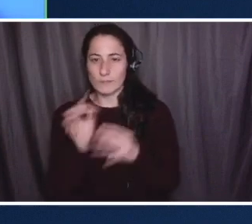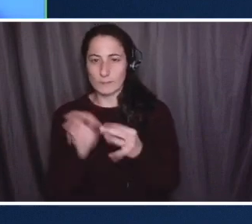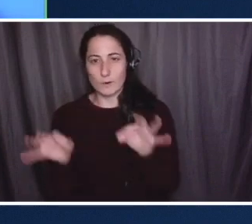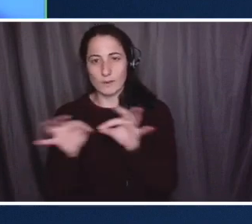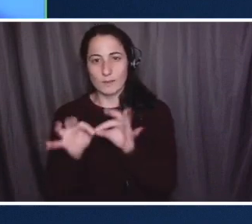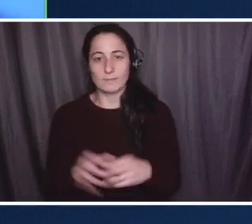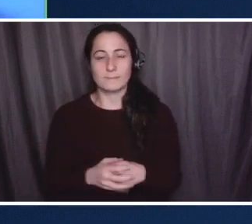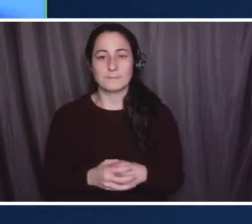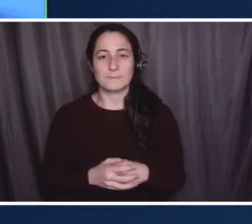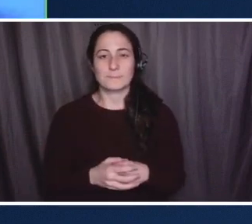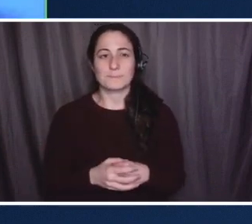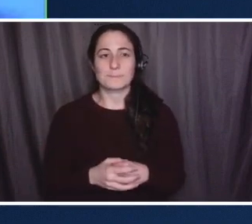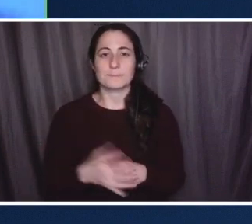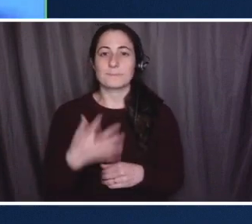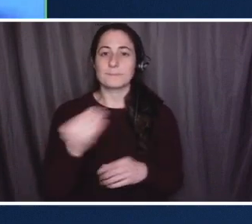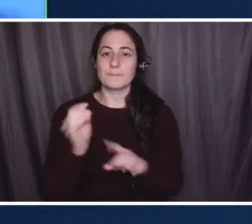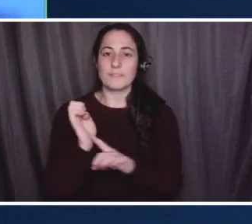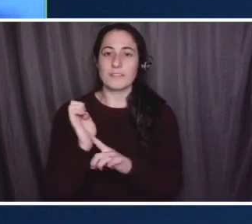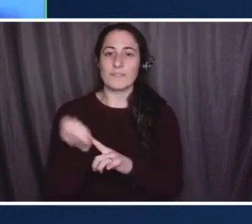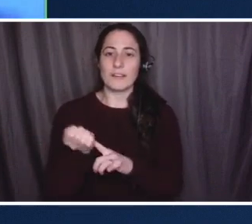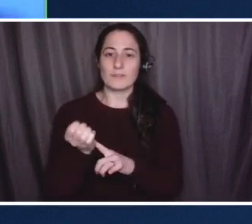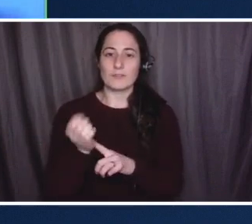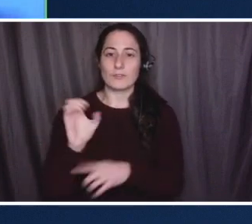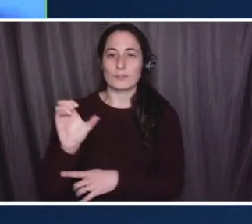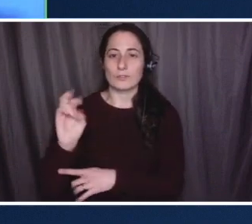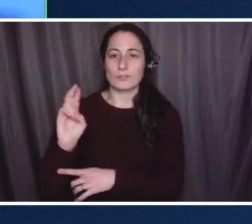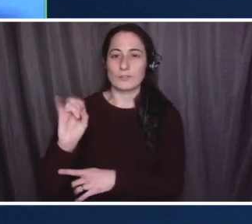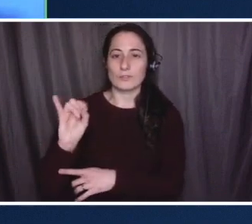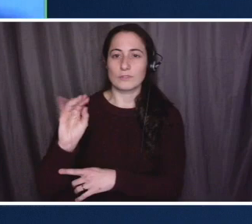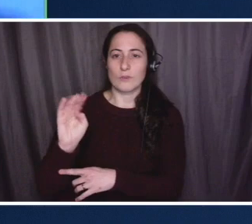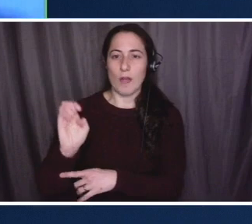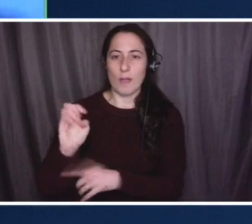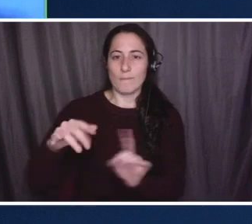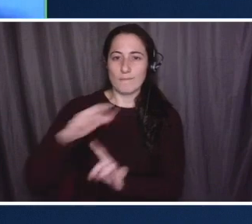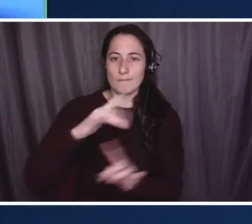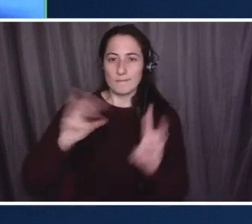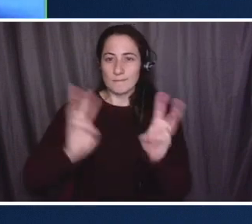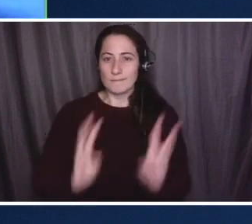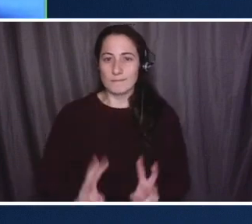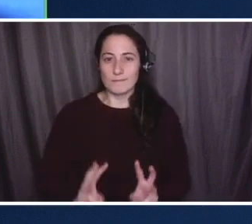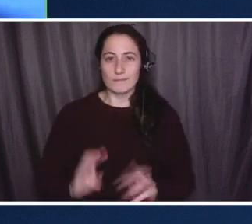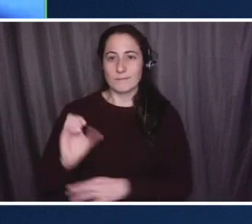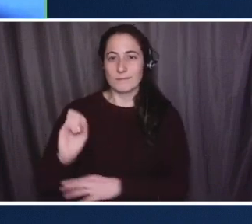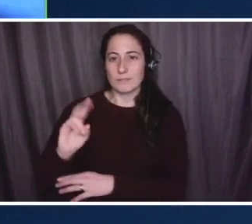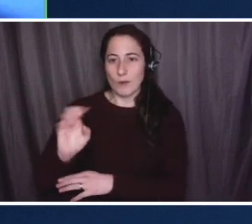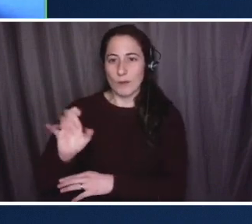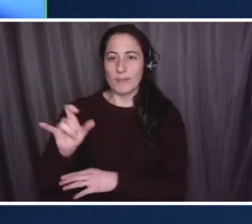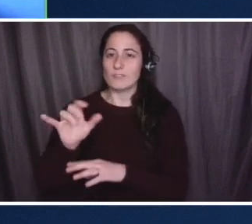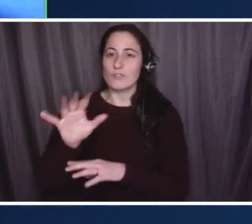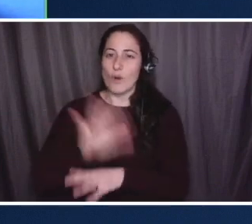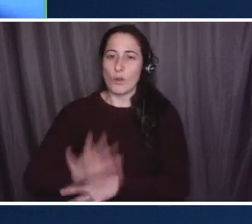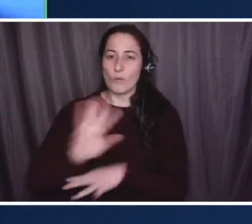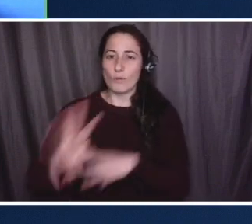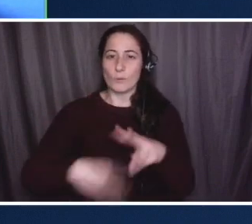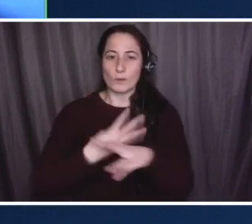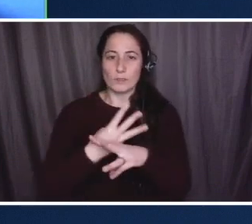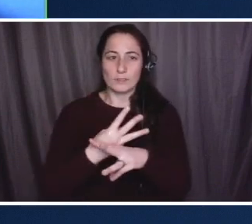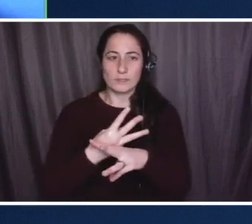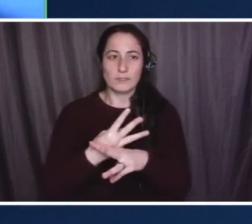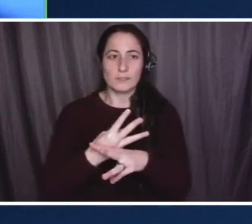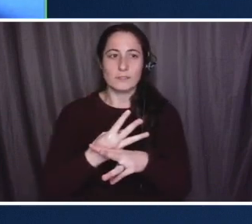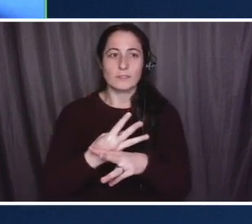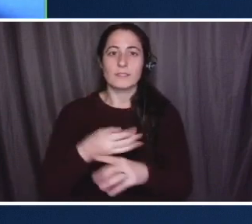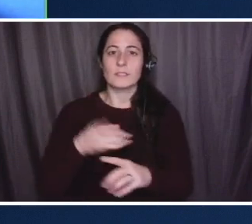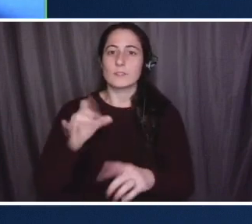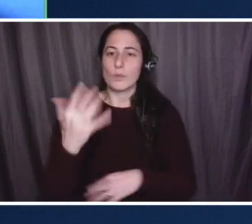also environmental crimes, because this is running all across the globe, you know. The Amazonian forest is